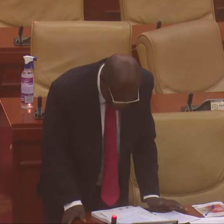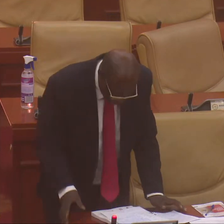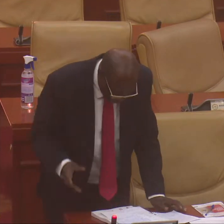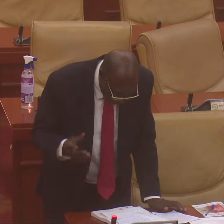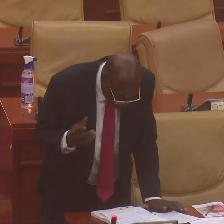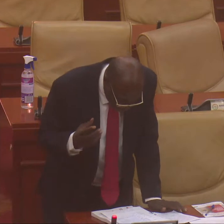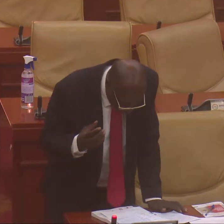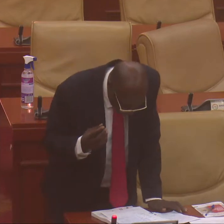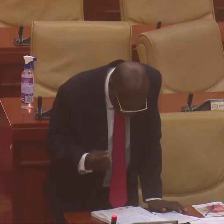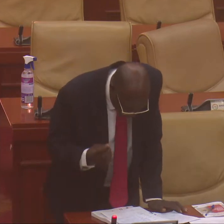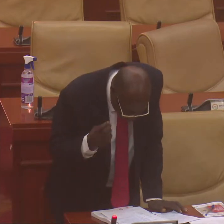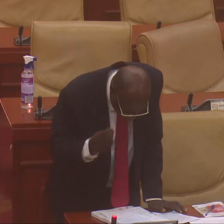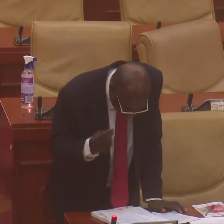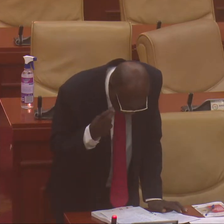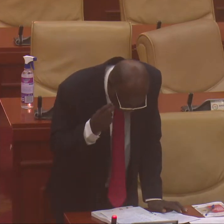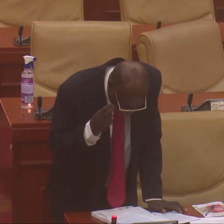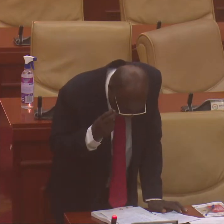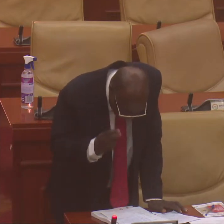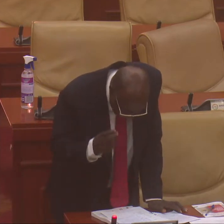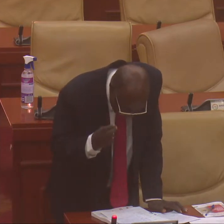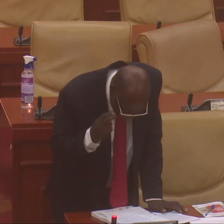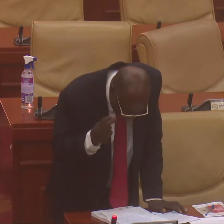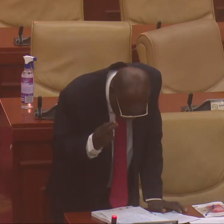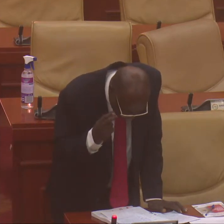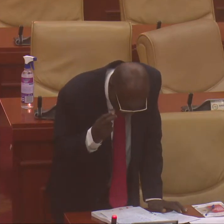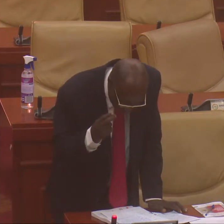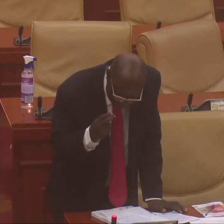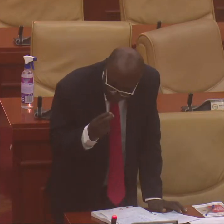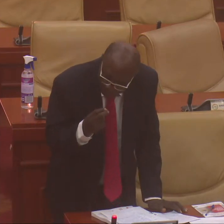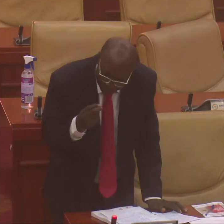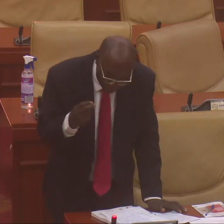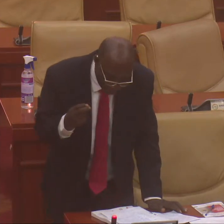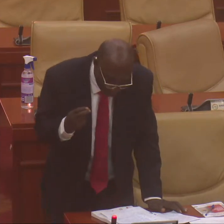that we cannot develop a clear leadership